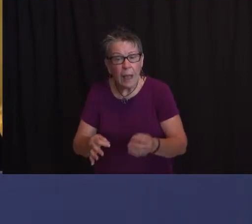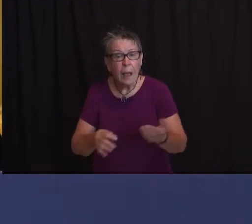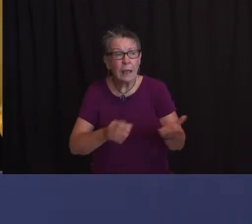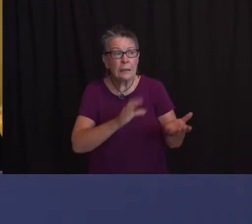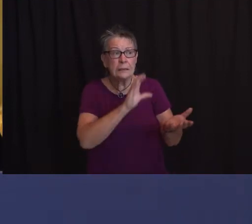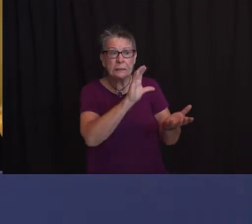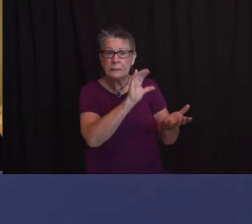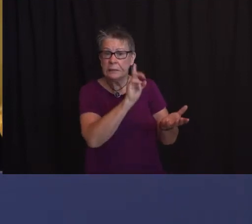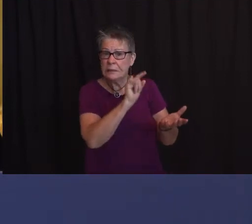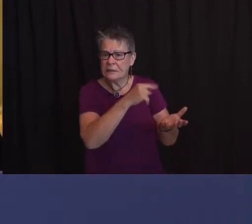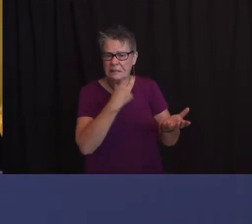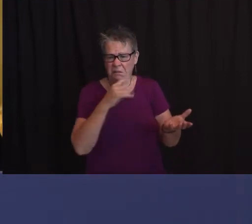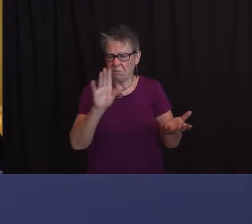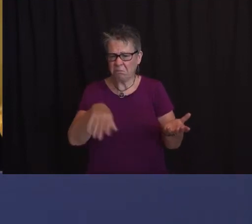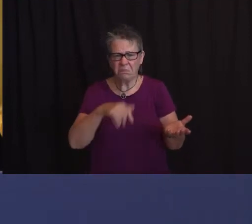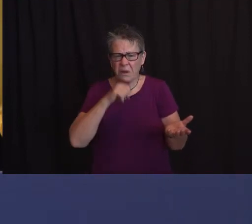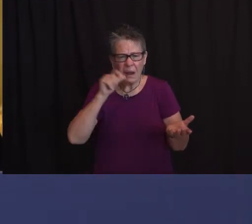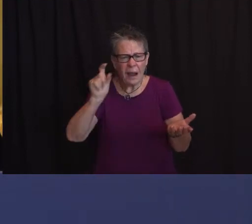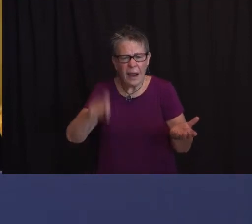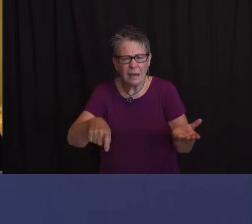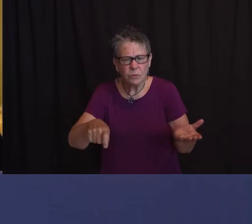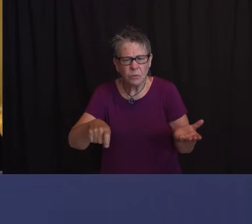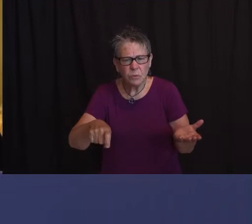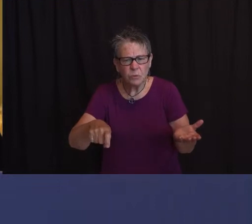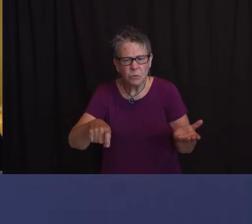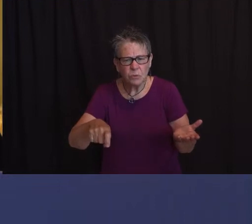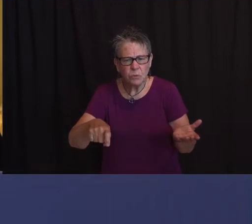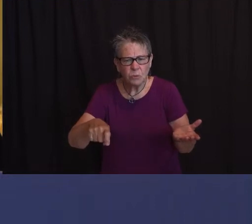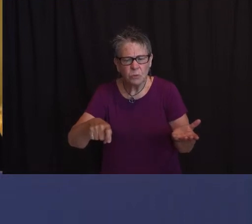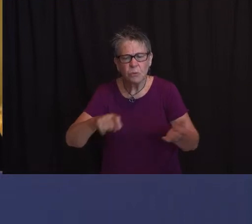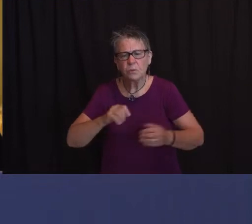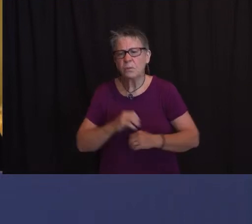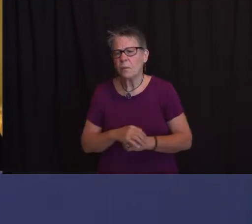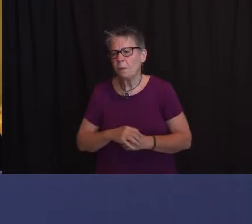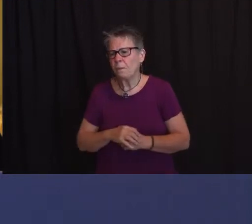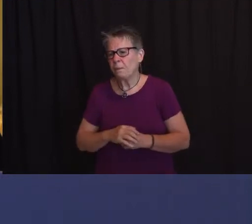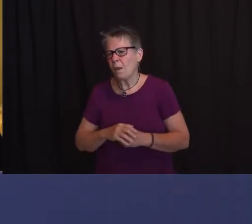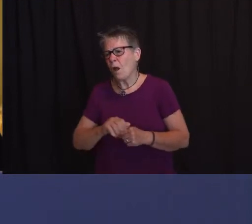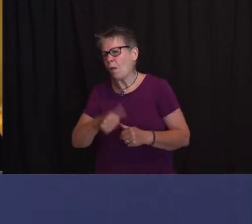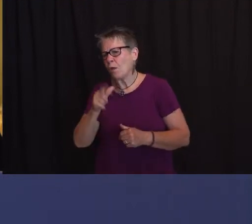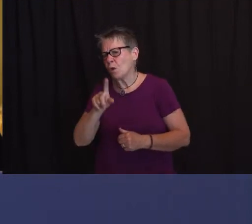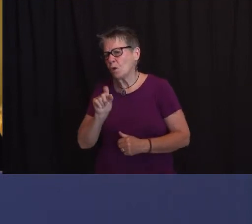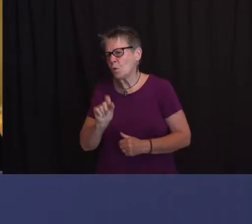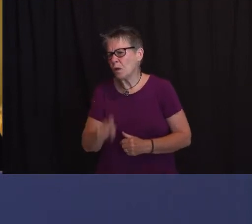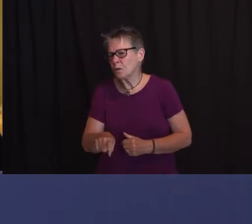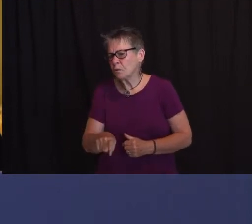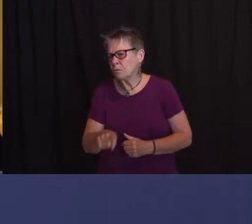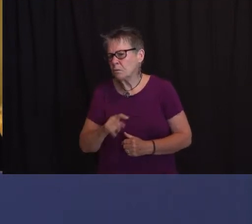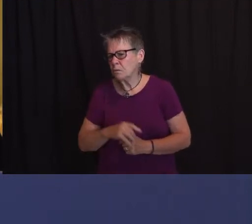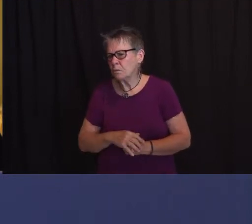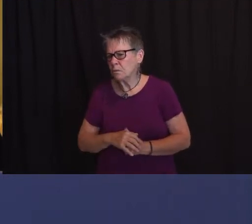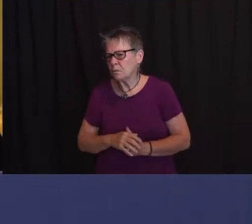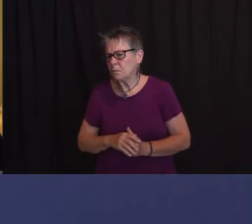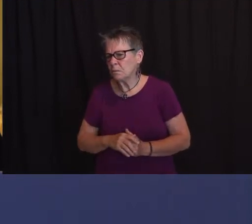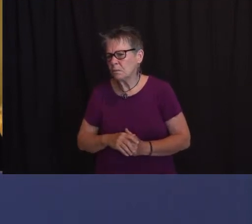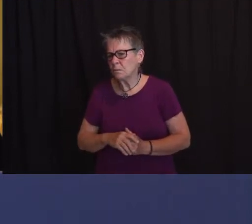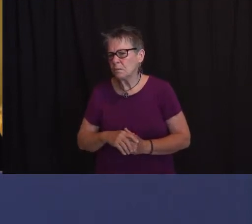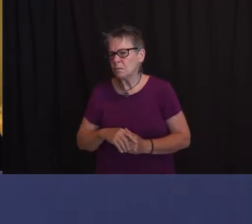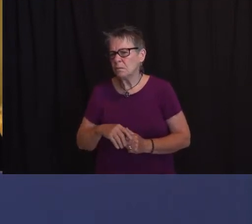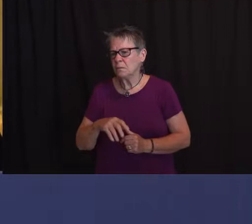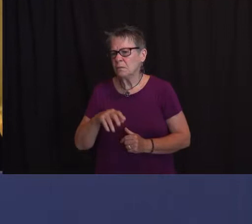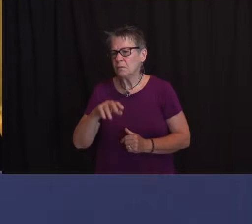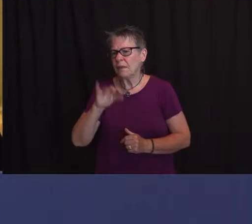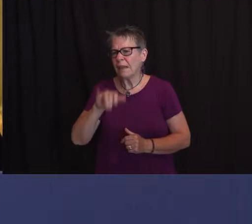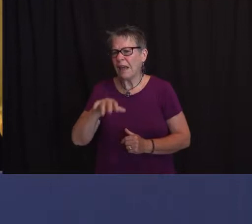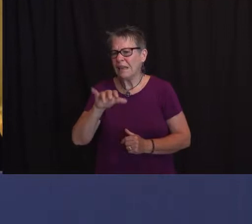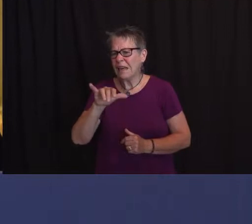Colonel, I'm sure you've been briefed about the result of the Yasmin Uyar case that the Amber Alert went out for on Friday. Did the Amber Alert go out quickly